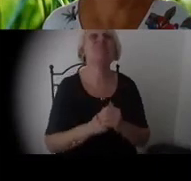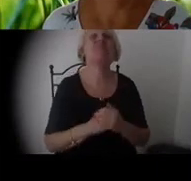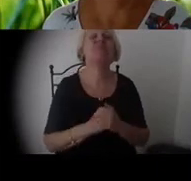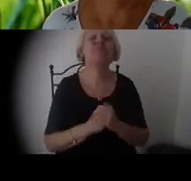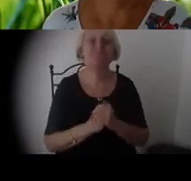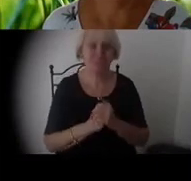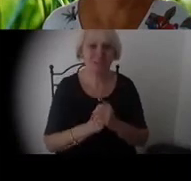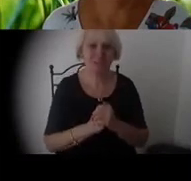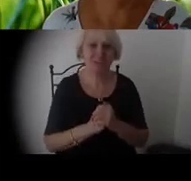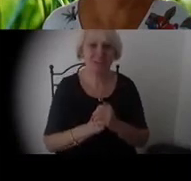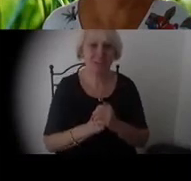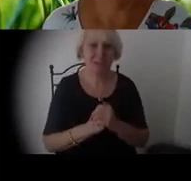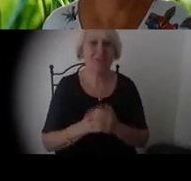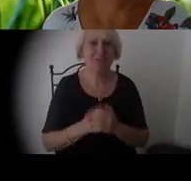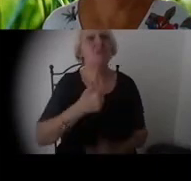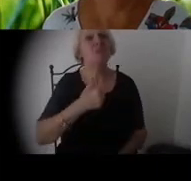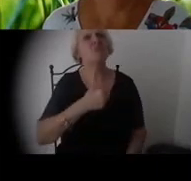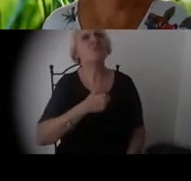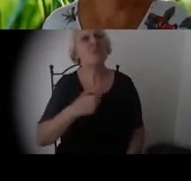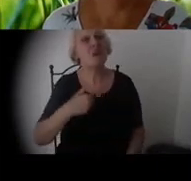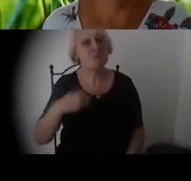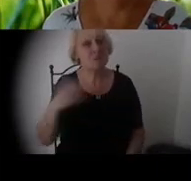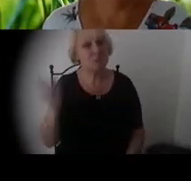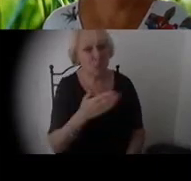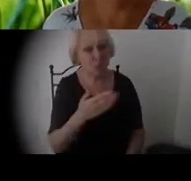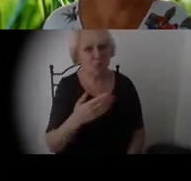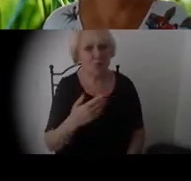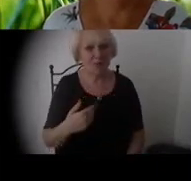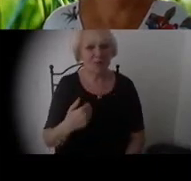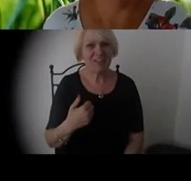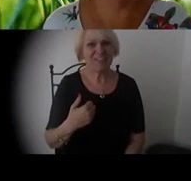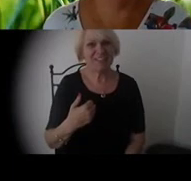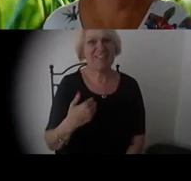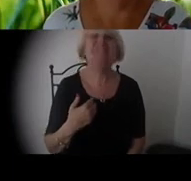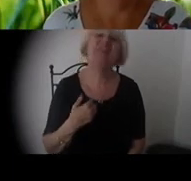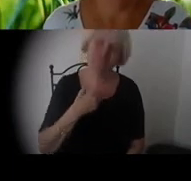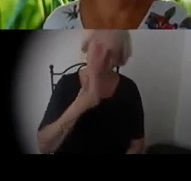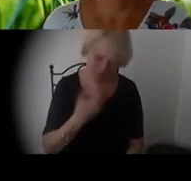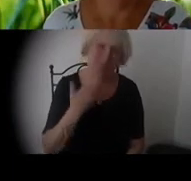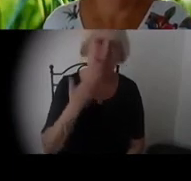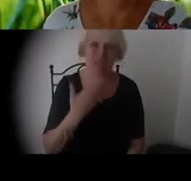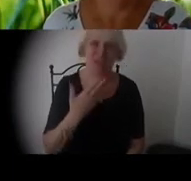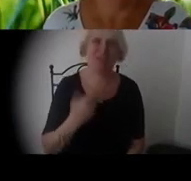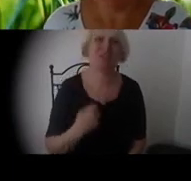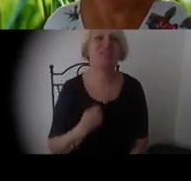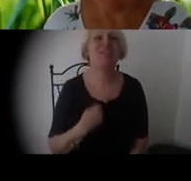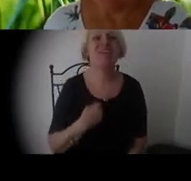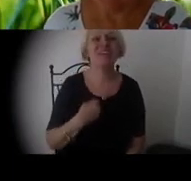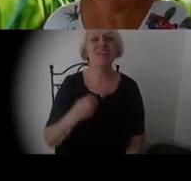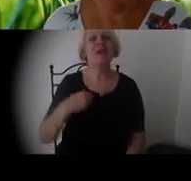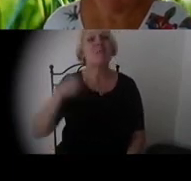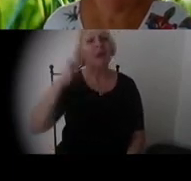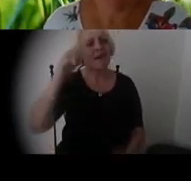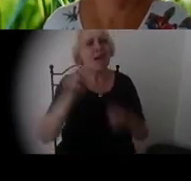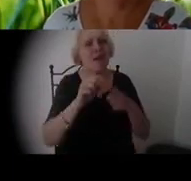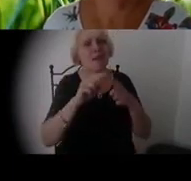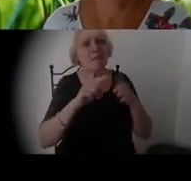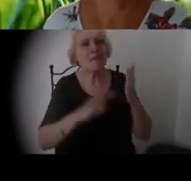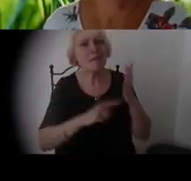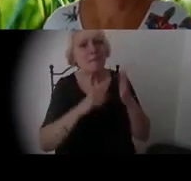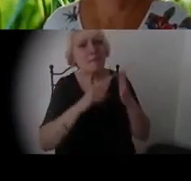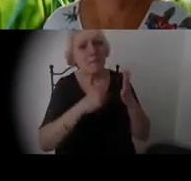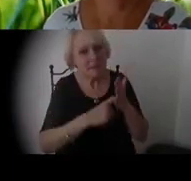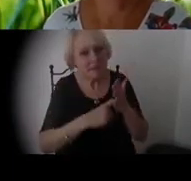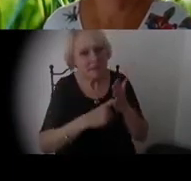Okay, good afternoon everybody. I won't do play school language, but anyway. So my name is Peter Nathan. I